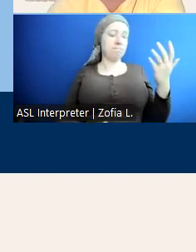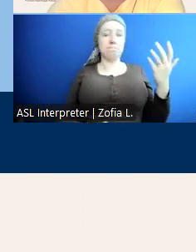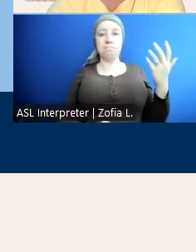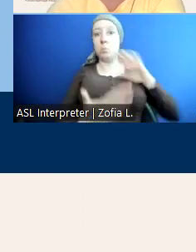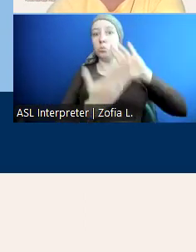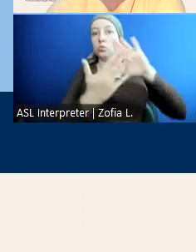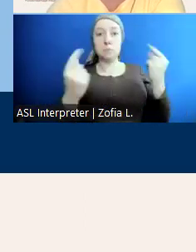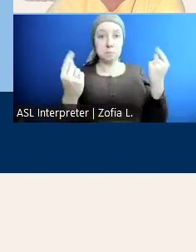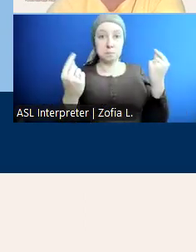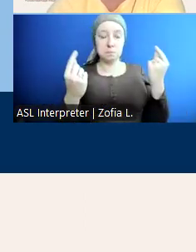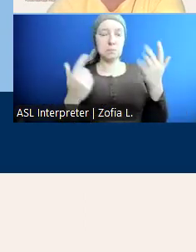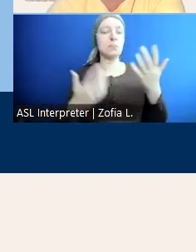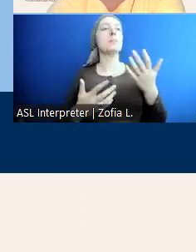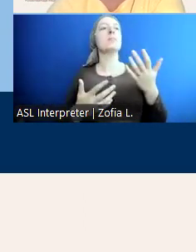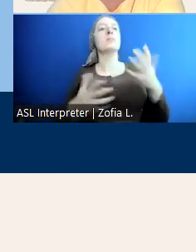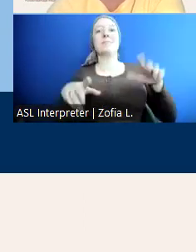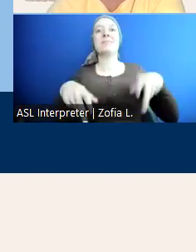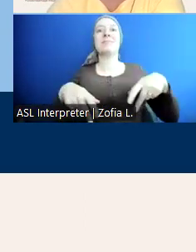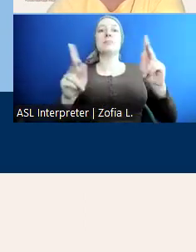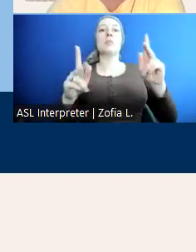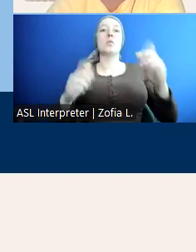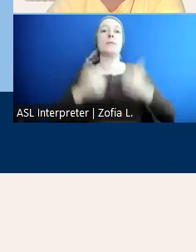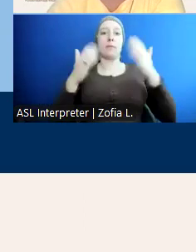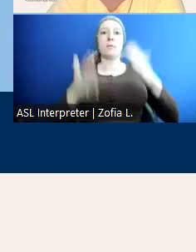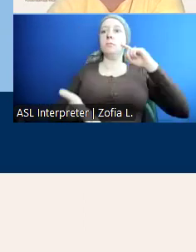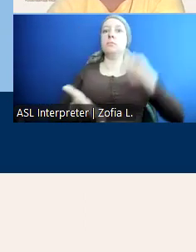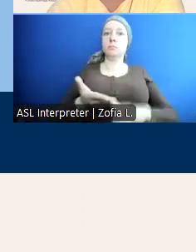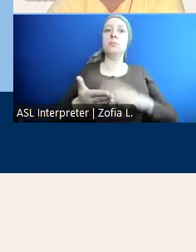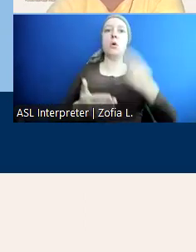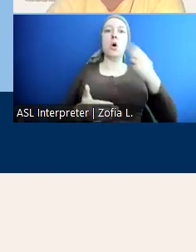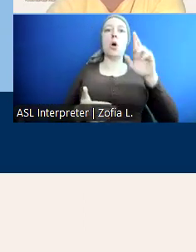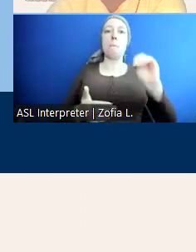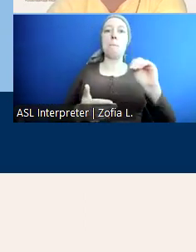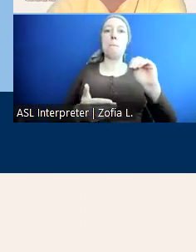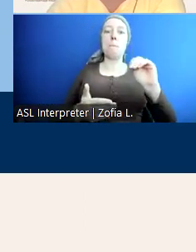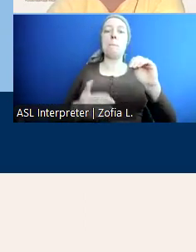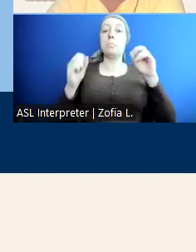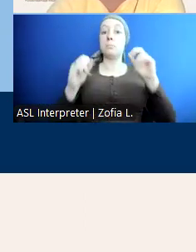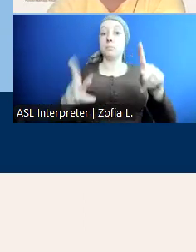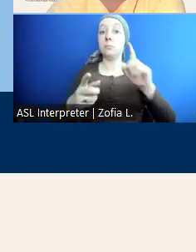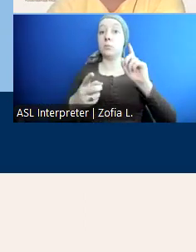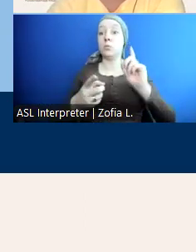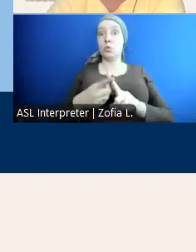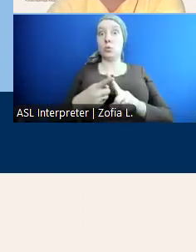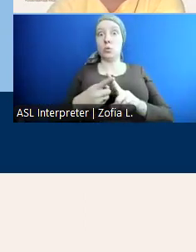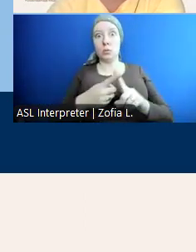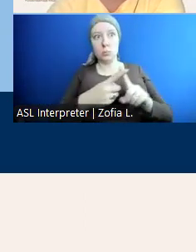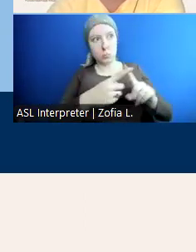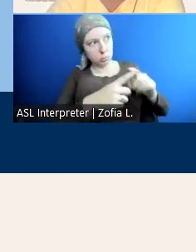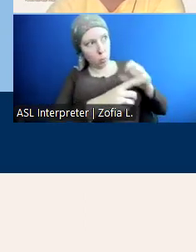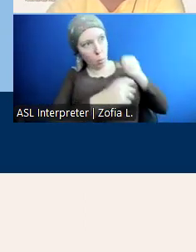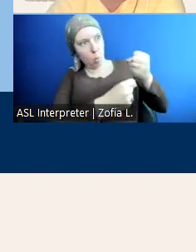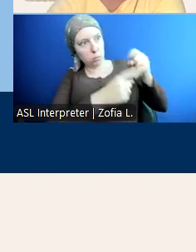approach gives survivors, I think, a clear recognition of the harms done, opportunity to hold perpetrators